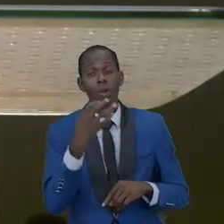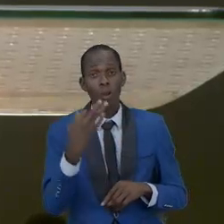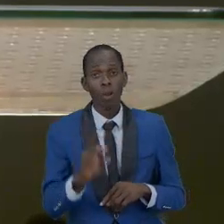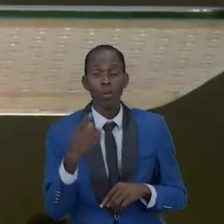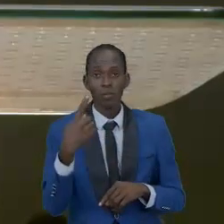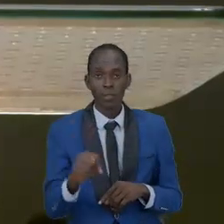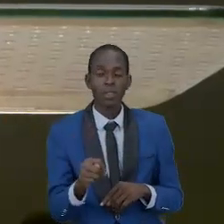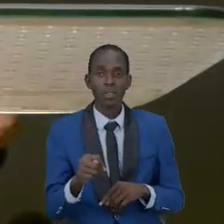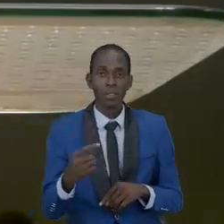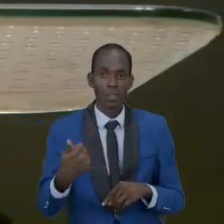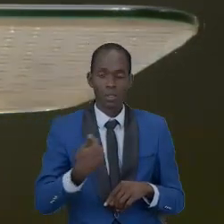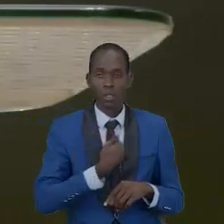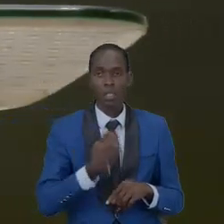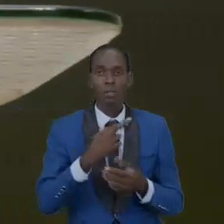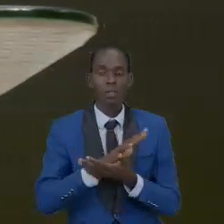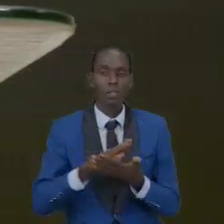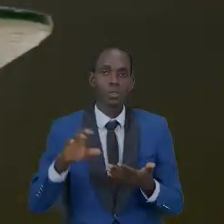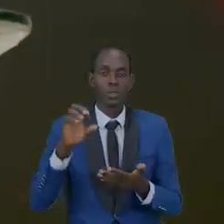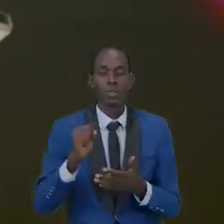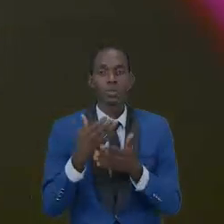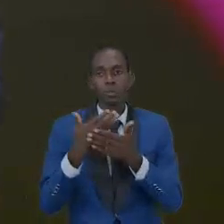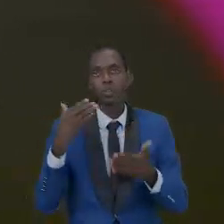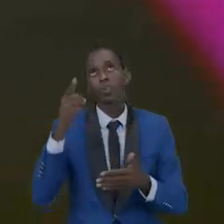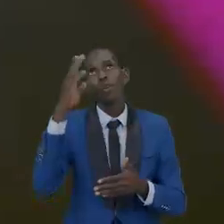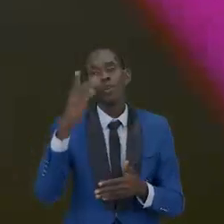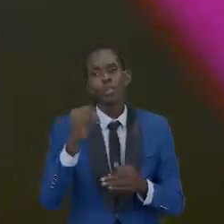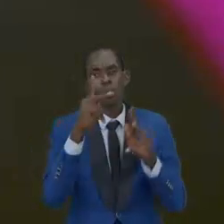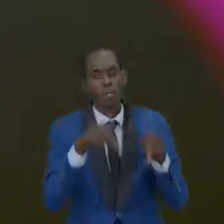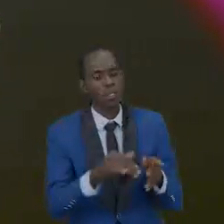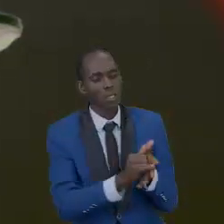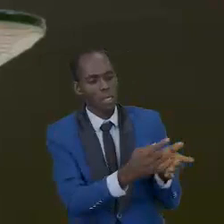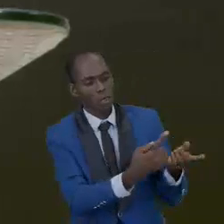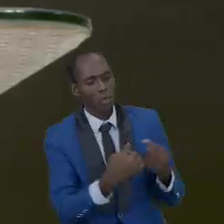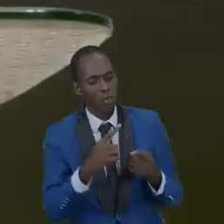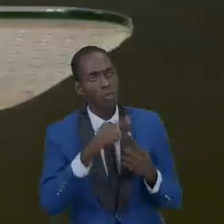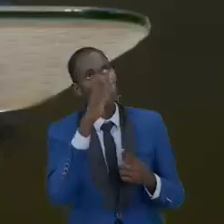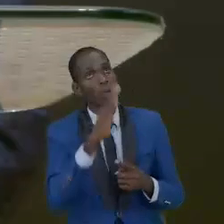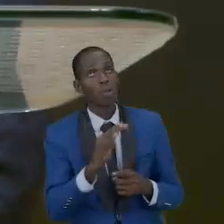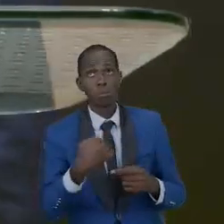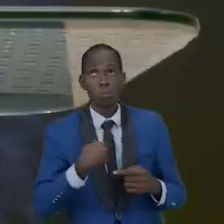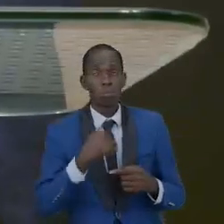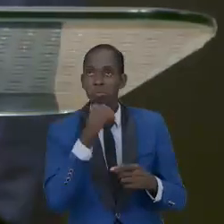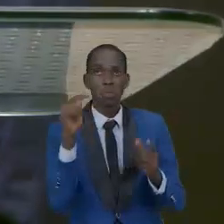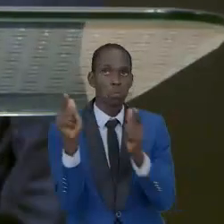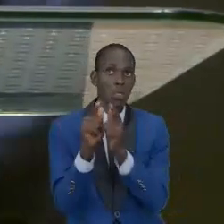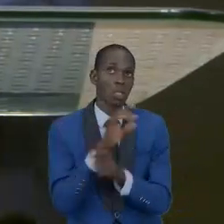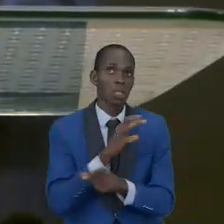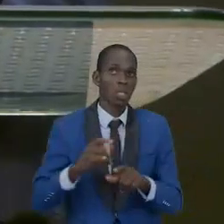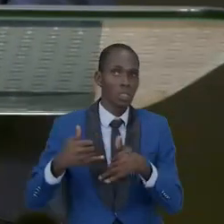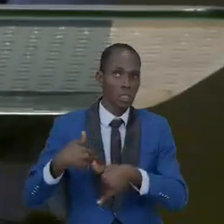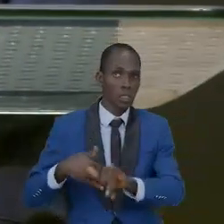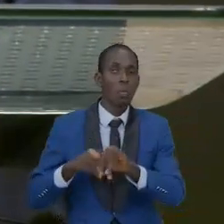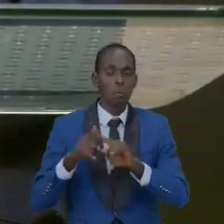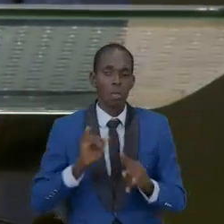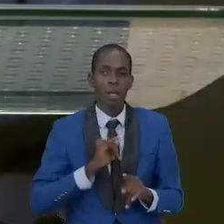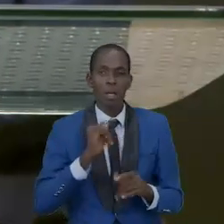before God. The one who comes to God and he says, I've not met Christ, but I'm saved. I've not